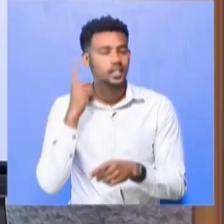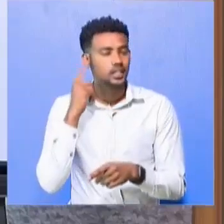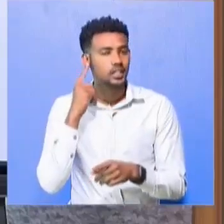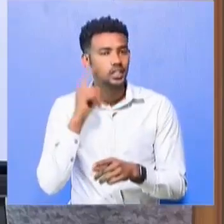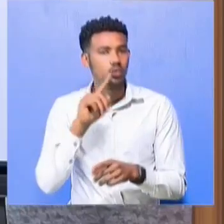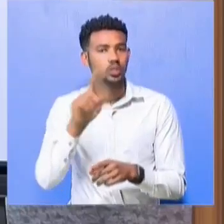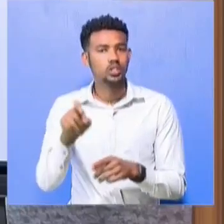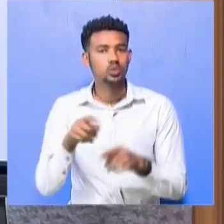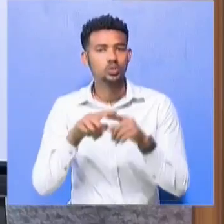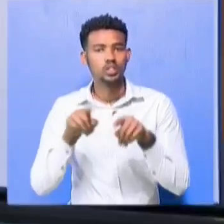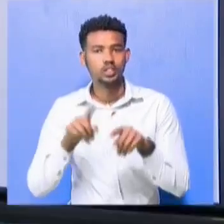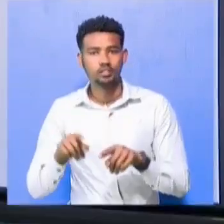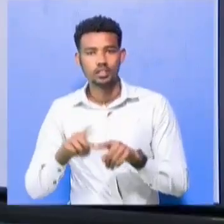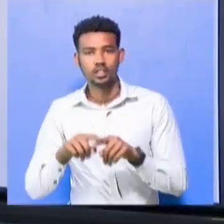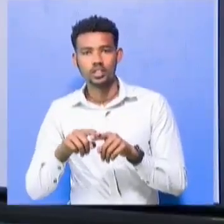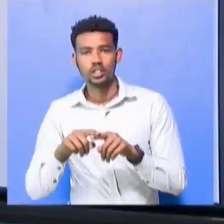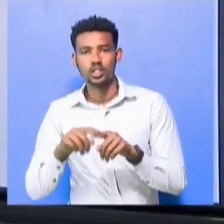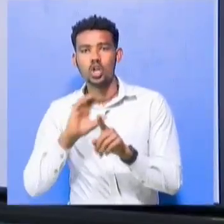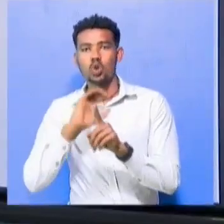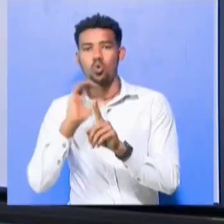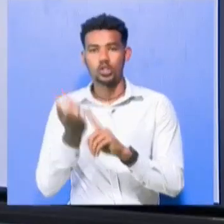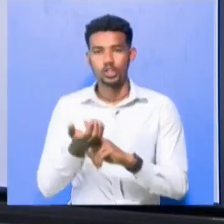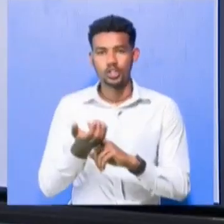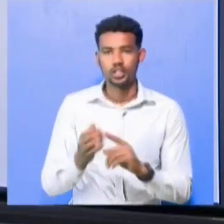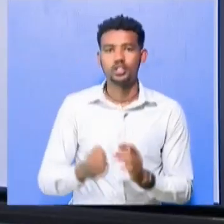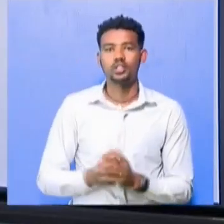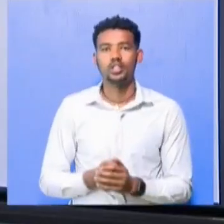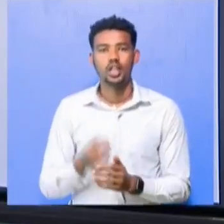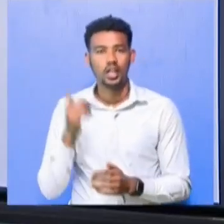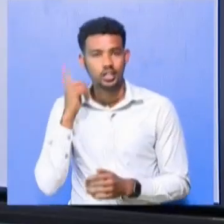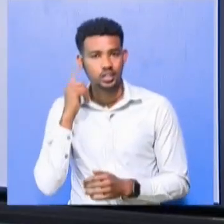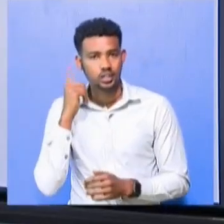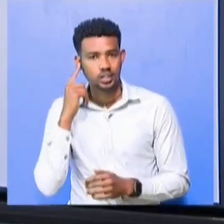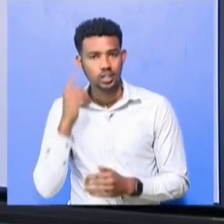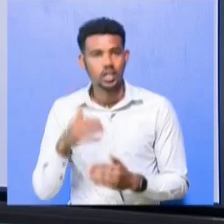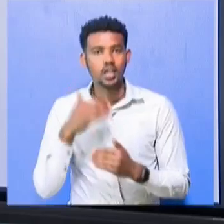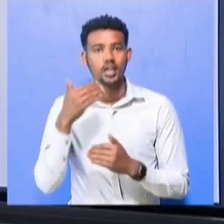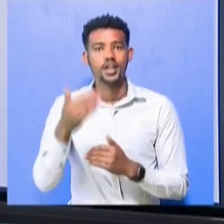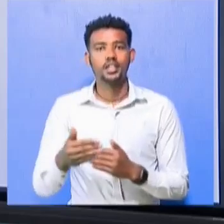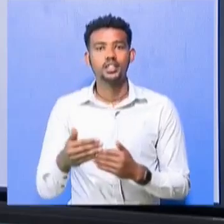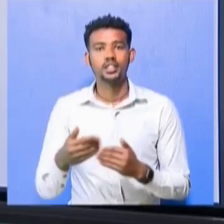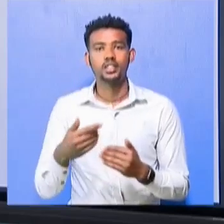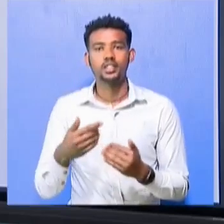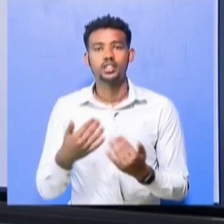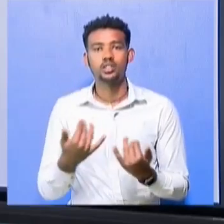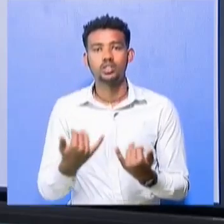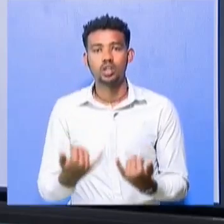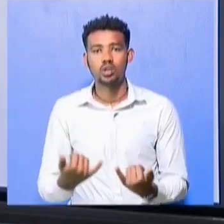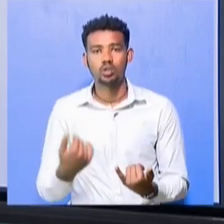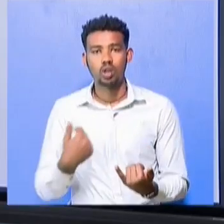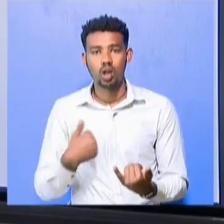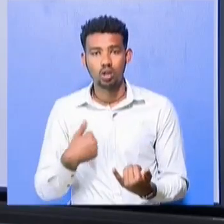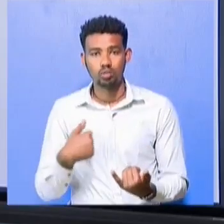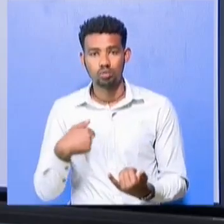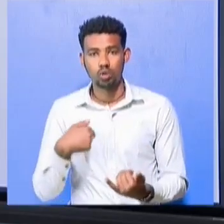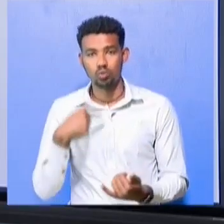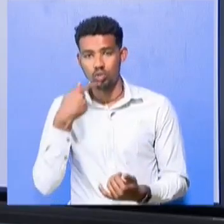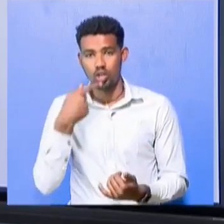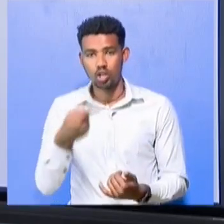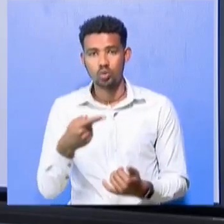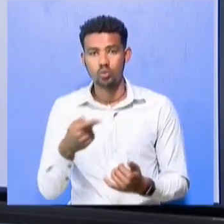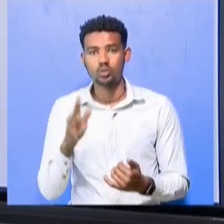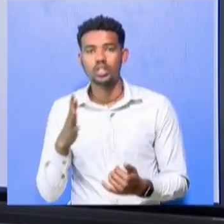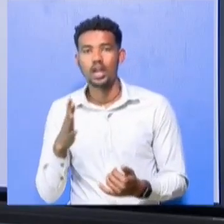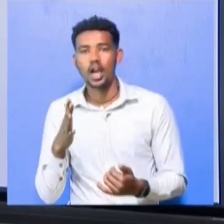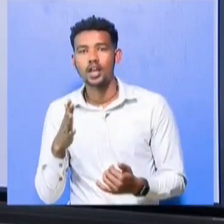with different contexts. Listening. Next is it, I would like to tell you, it's a kind